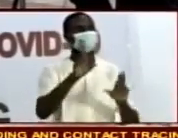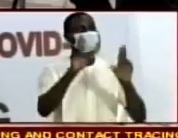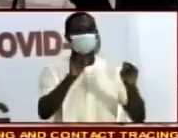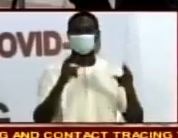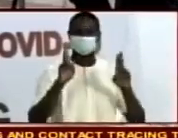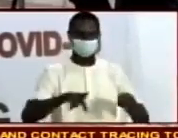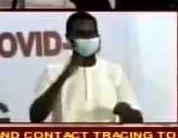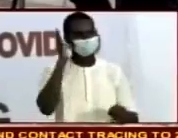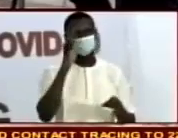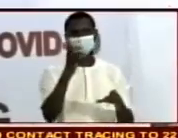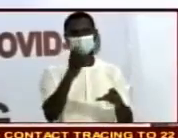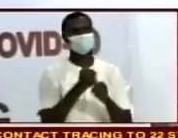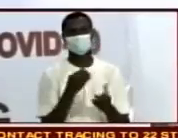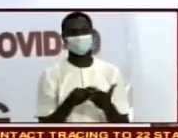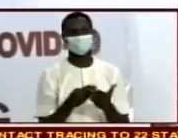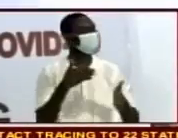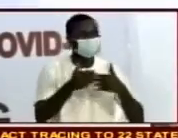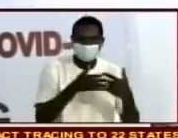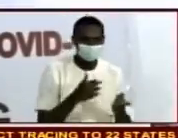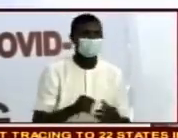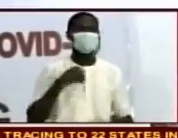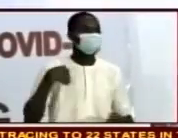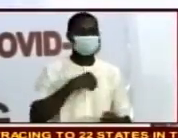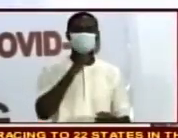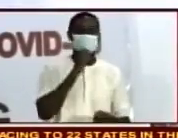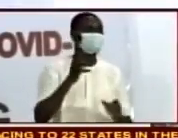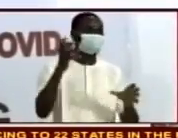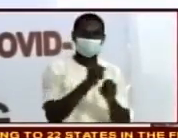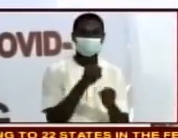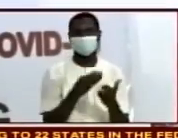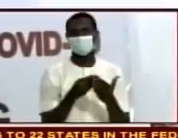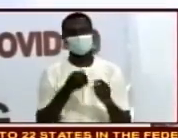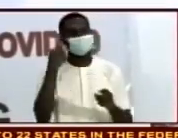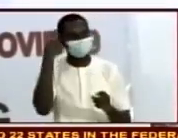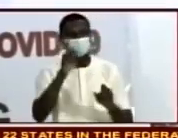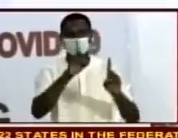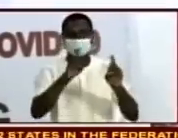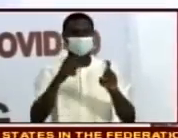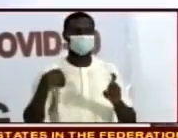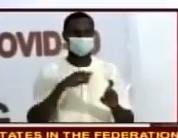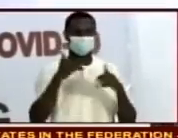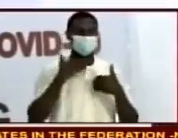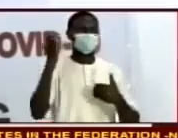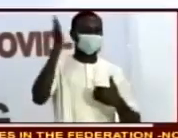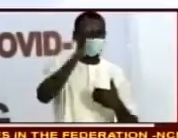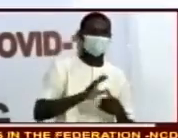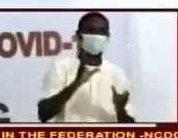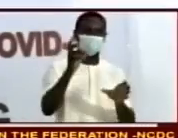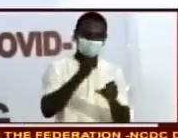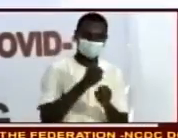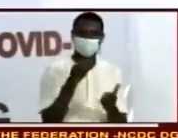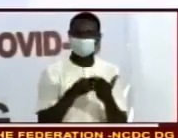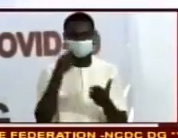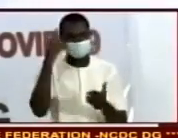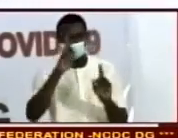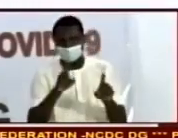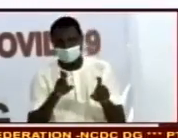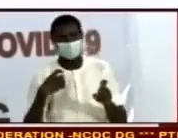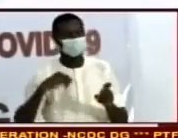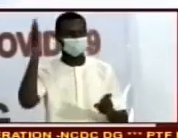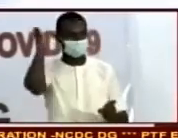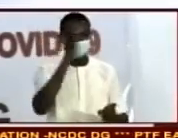A simple answer: we don't collect money for testing. We never have. We never will, in terms of the work that we